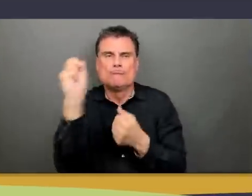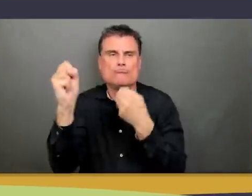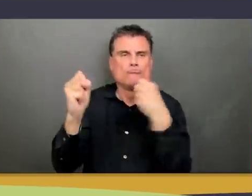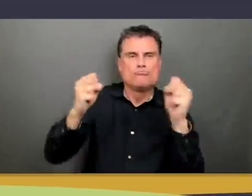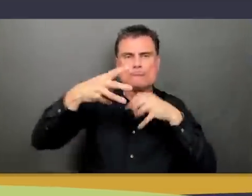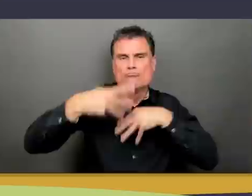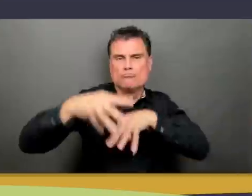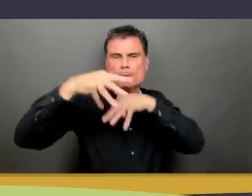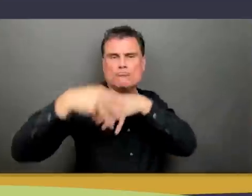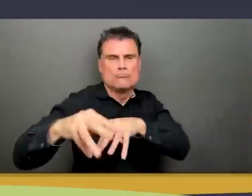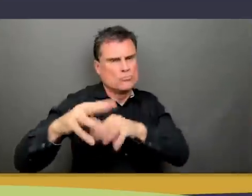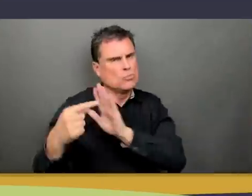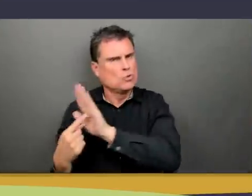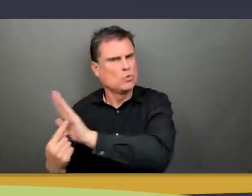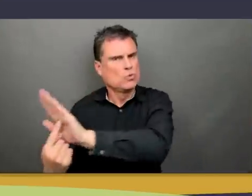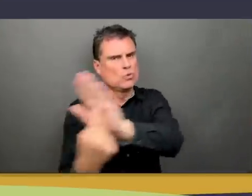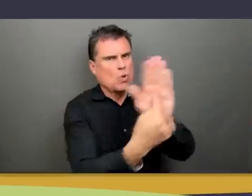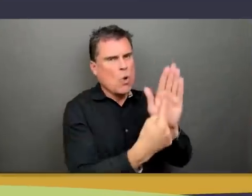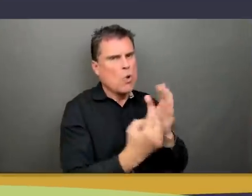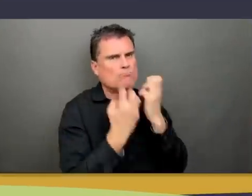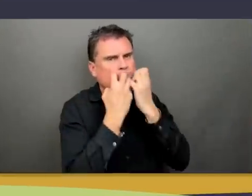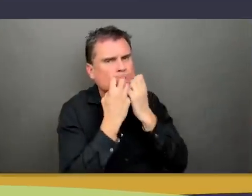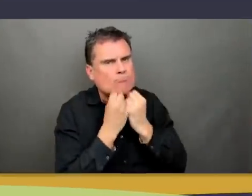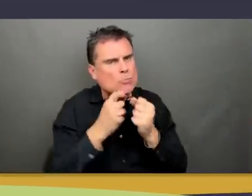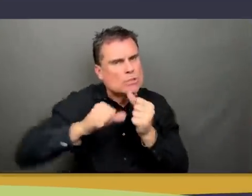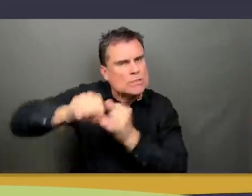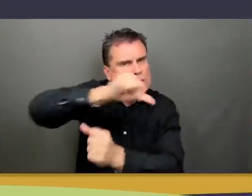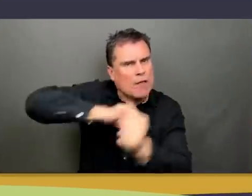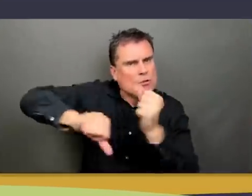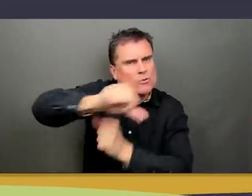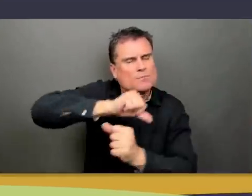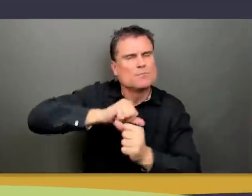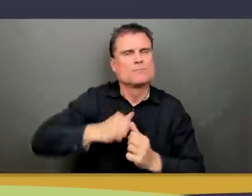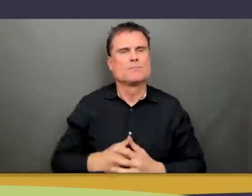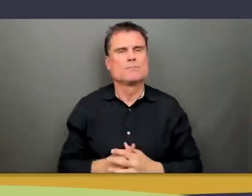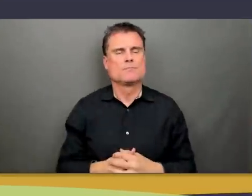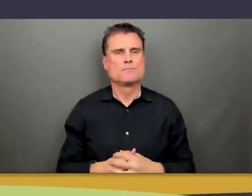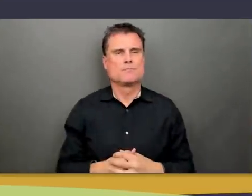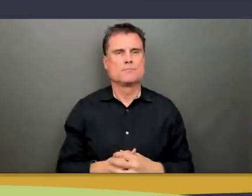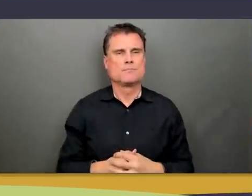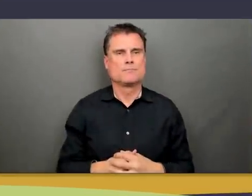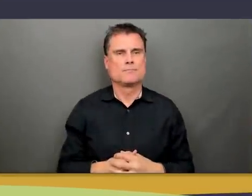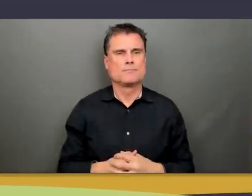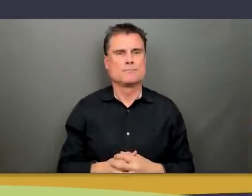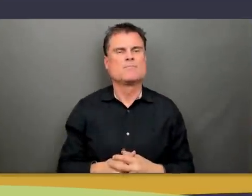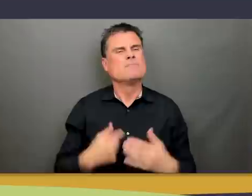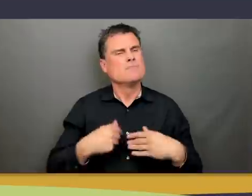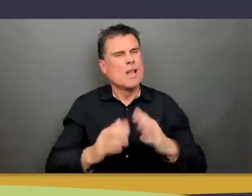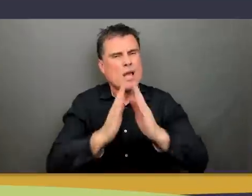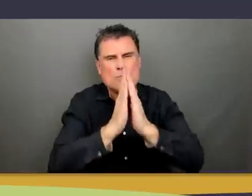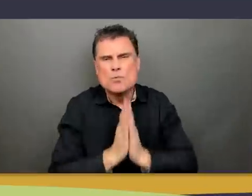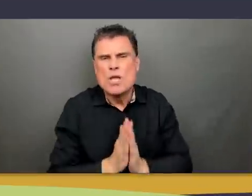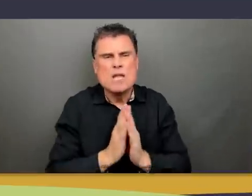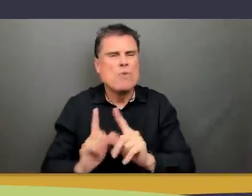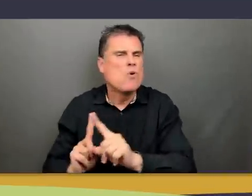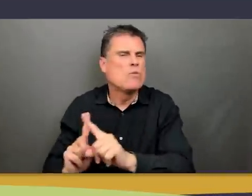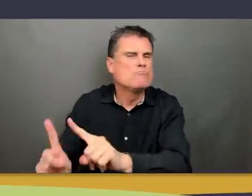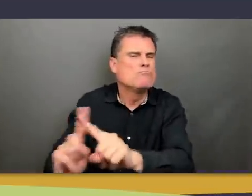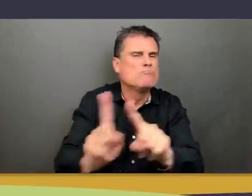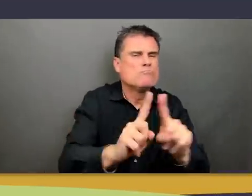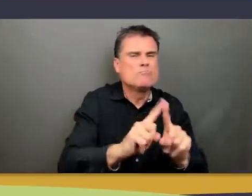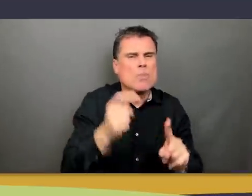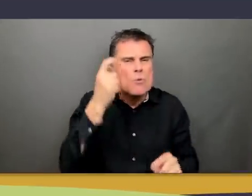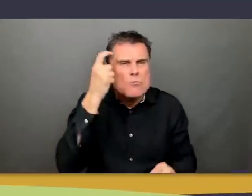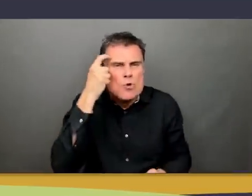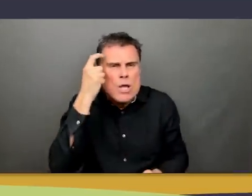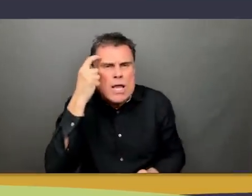ability, disability, neurodivergence, and capacity, beloved, a prayer for those who hold